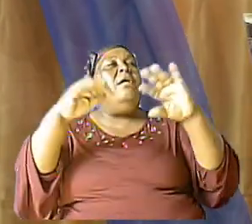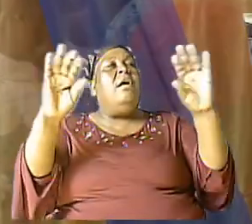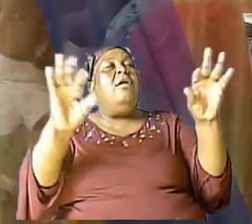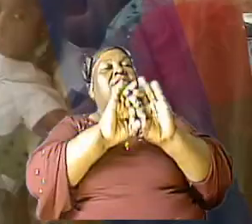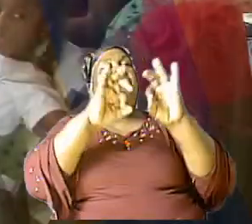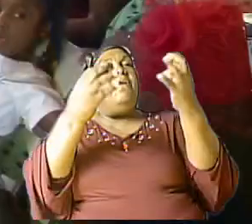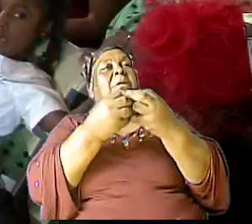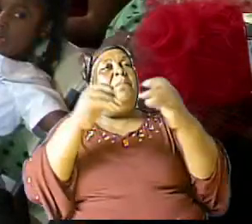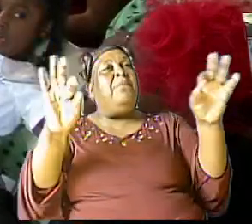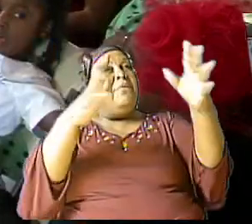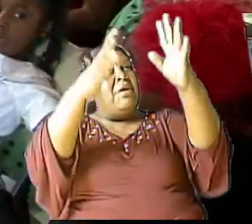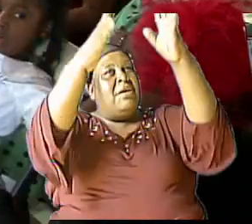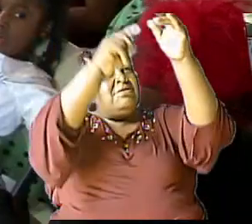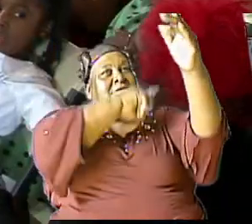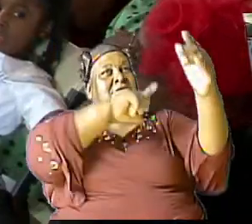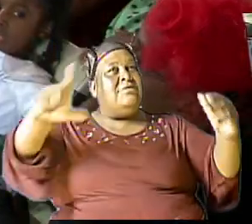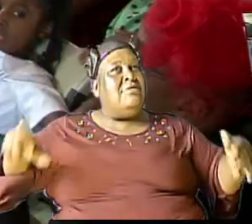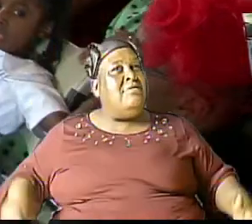praise the Lord.